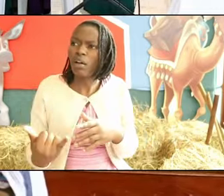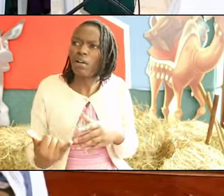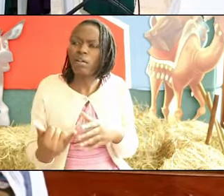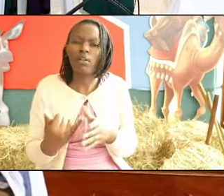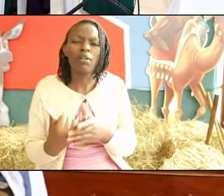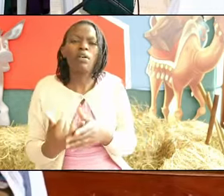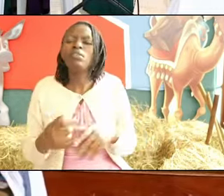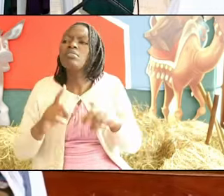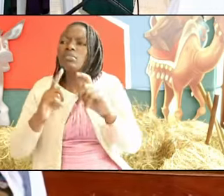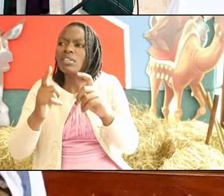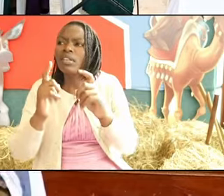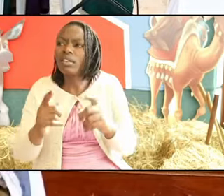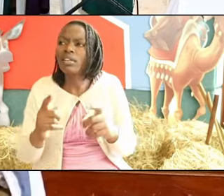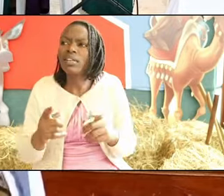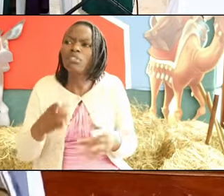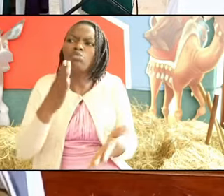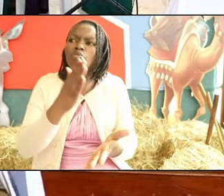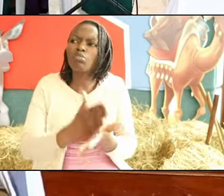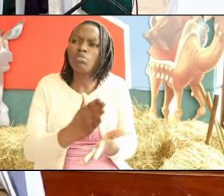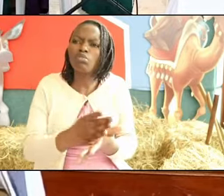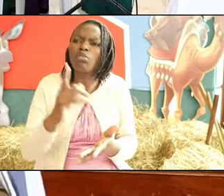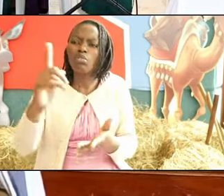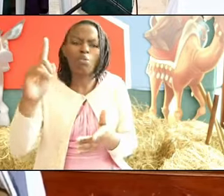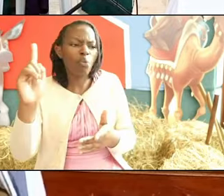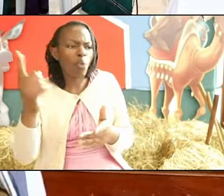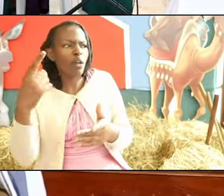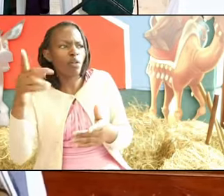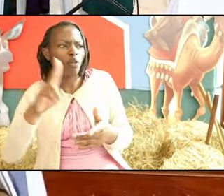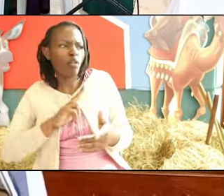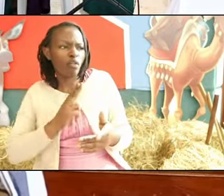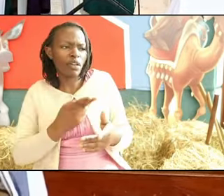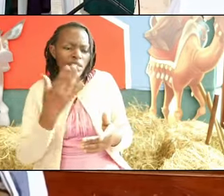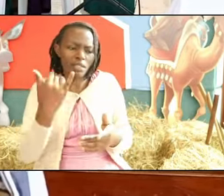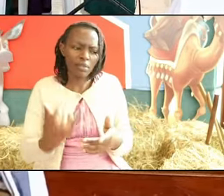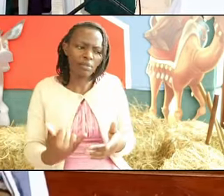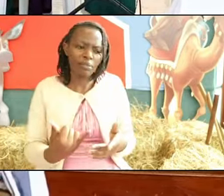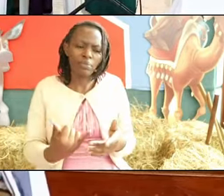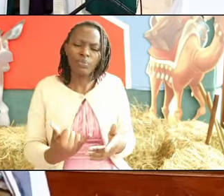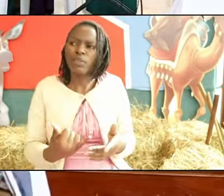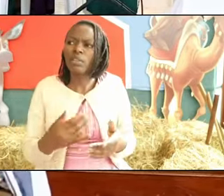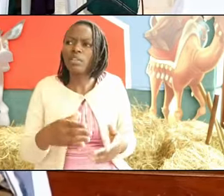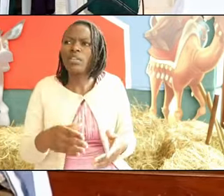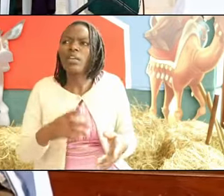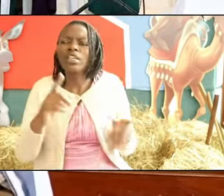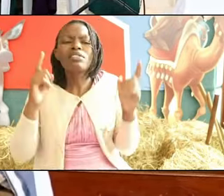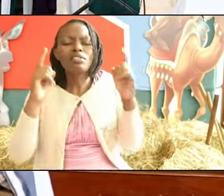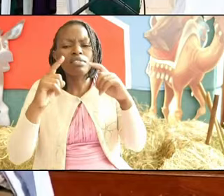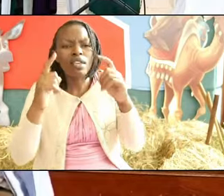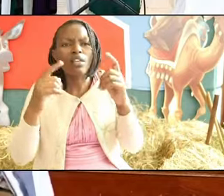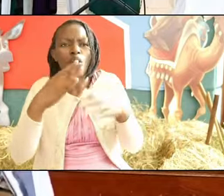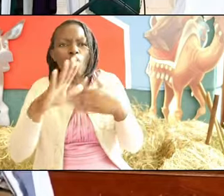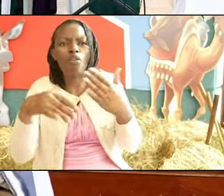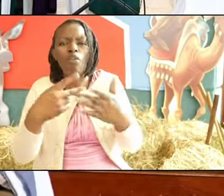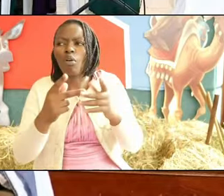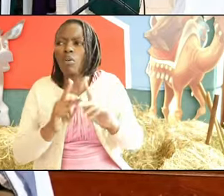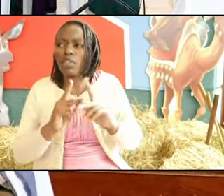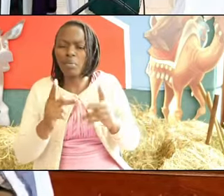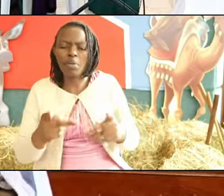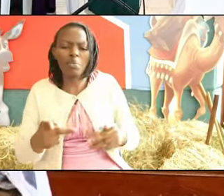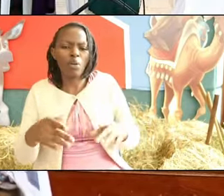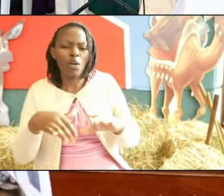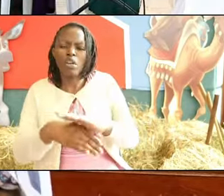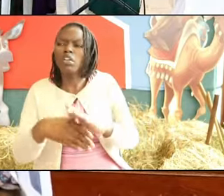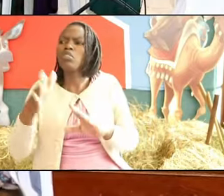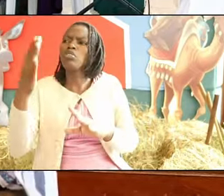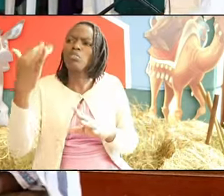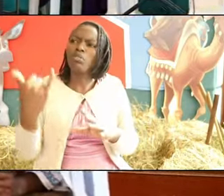with the sinners. In fact, you are one of us now. The guilt of all humanity rests on your